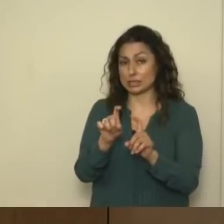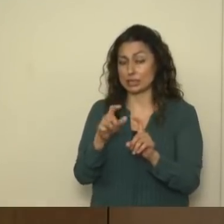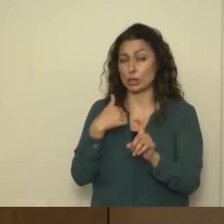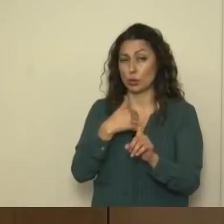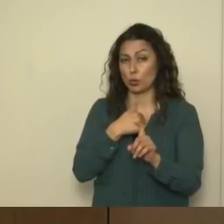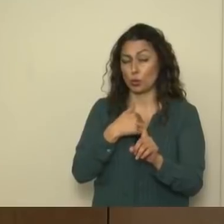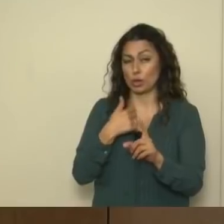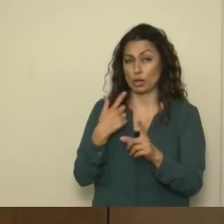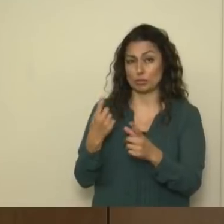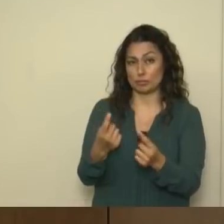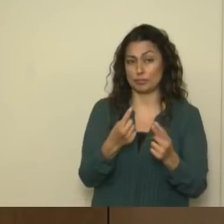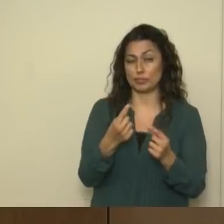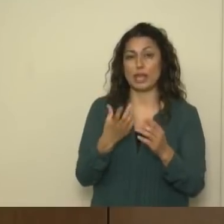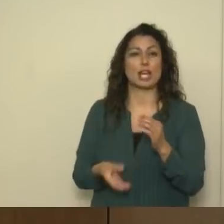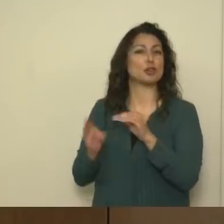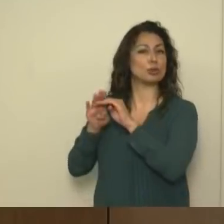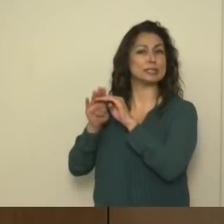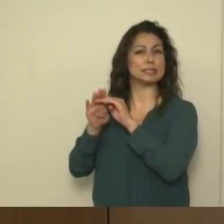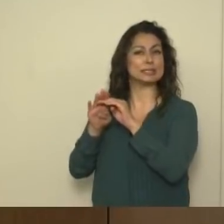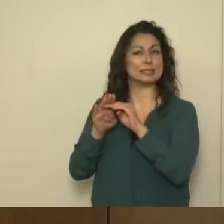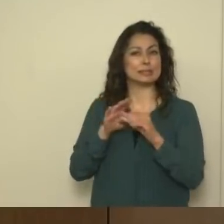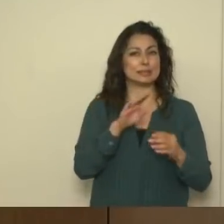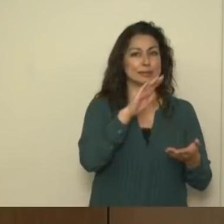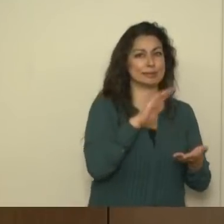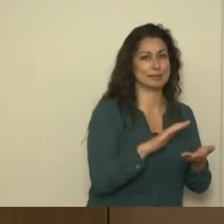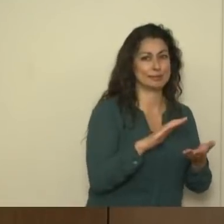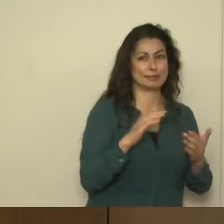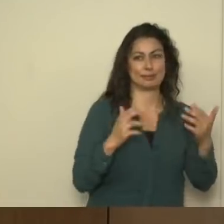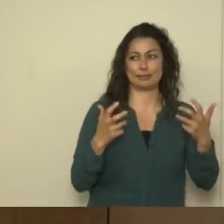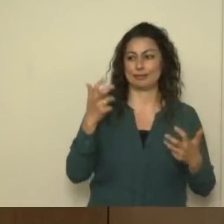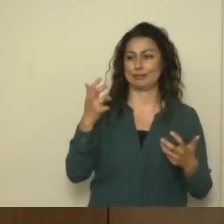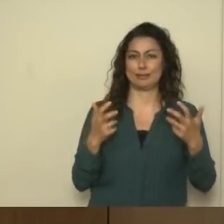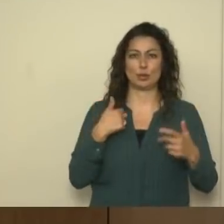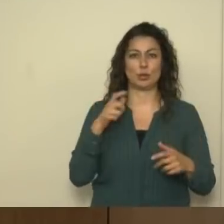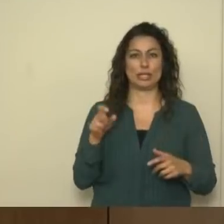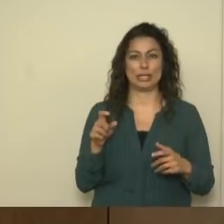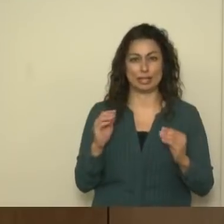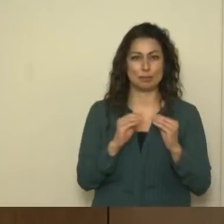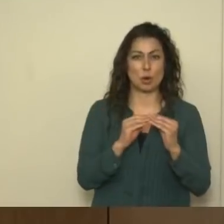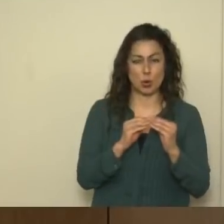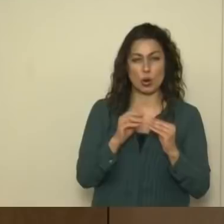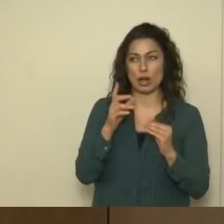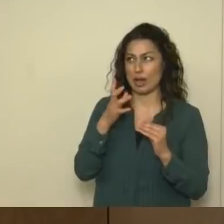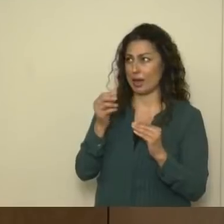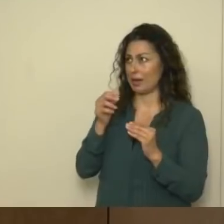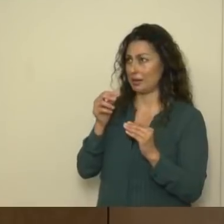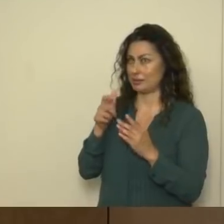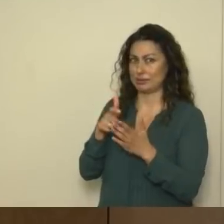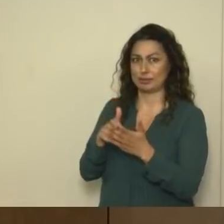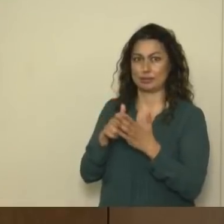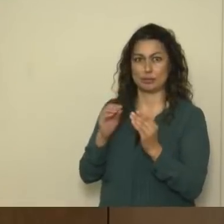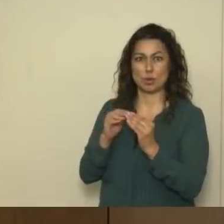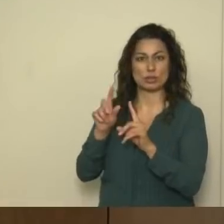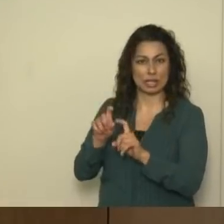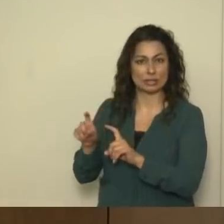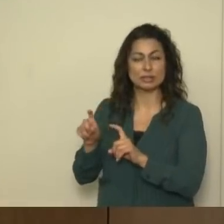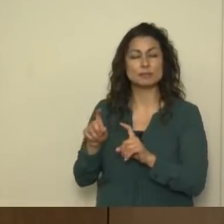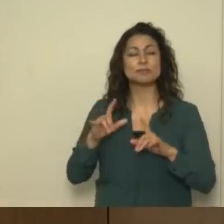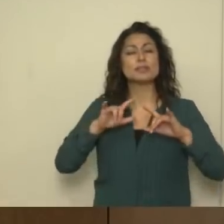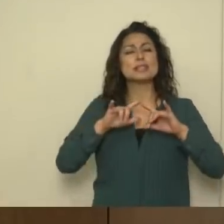we're doing increasing. So there's a disconnect. At the same time, we began